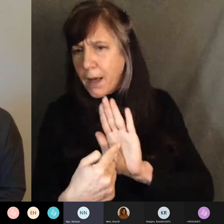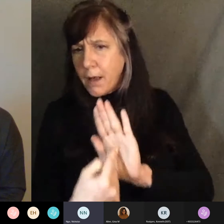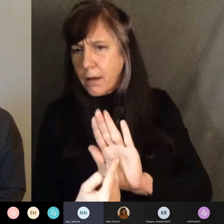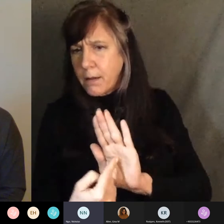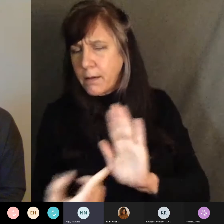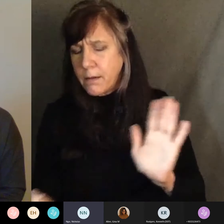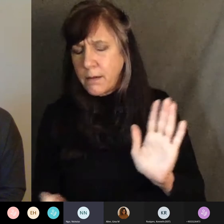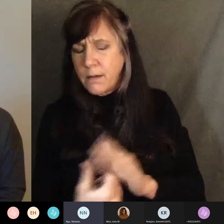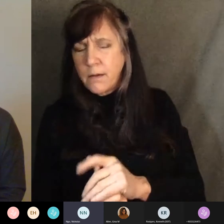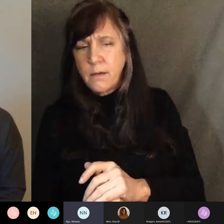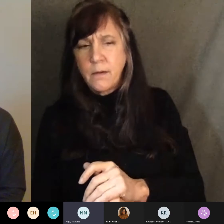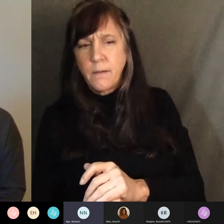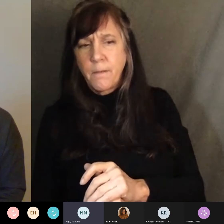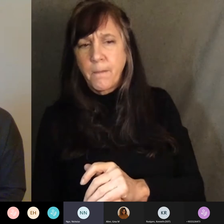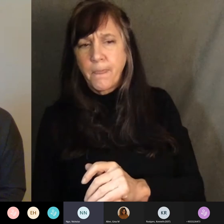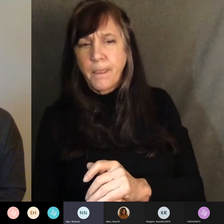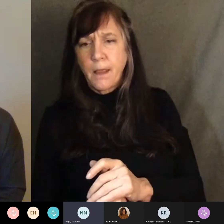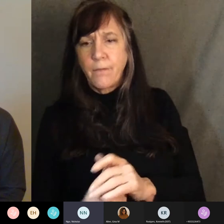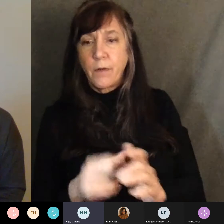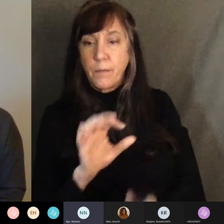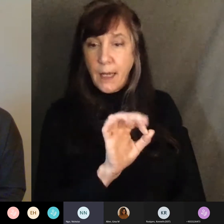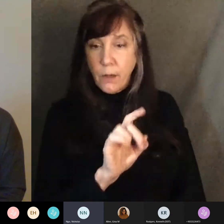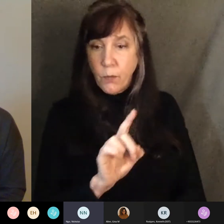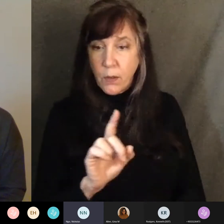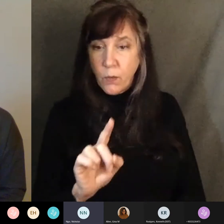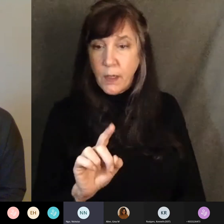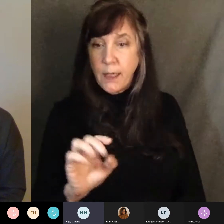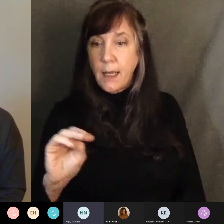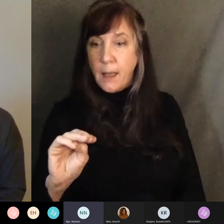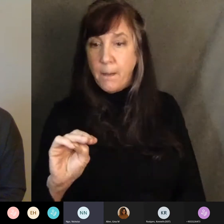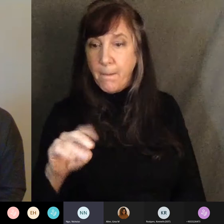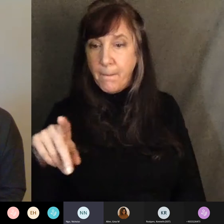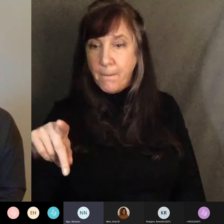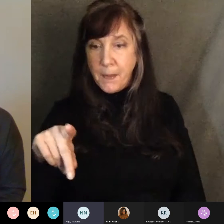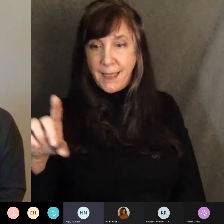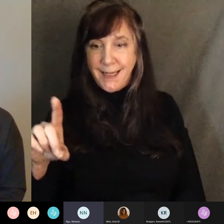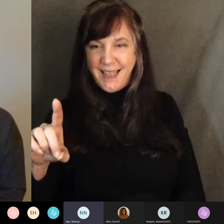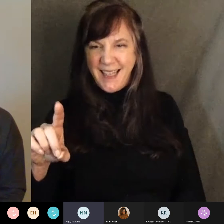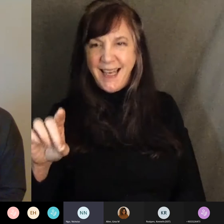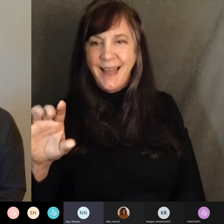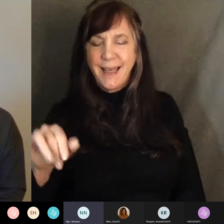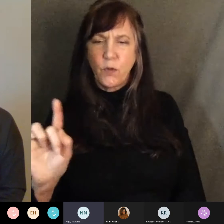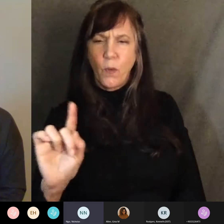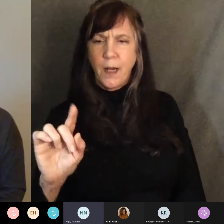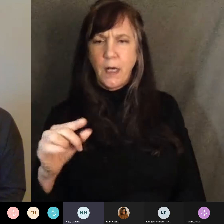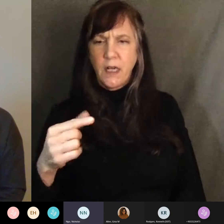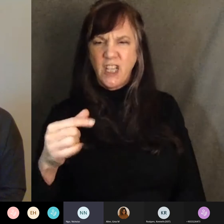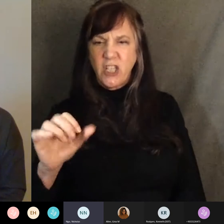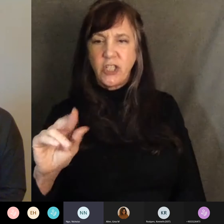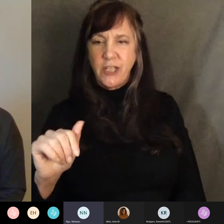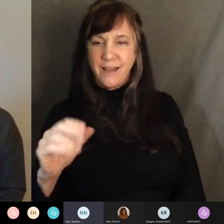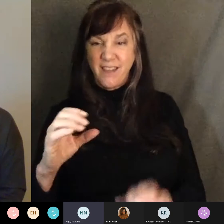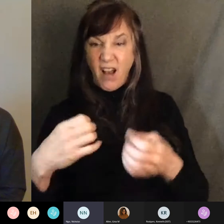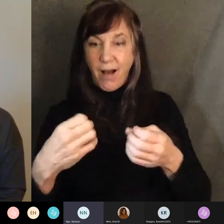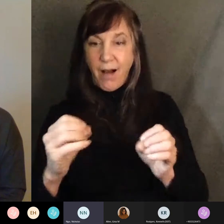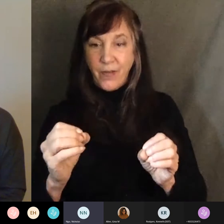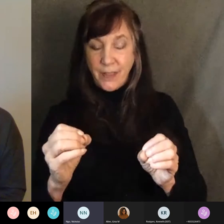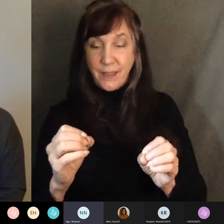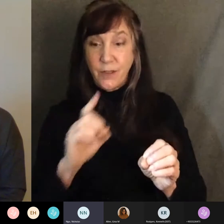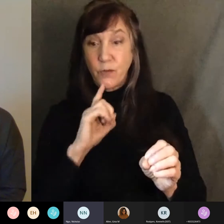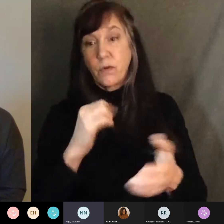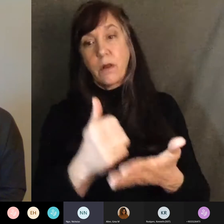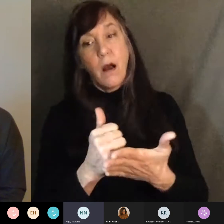from 911 and MPD, and that's where Gina's office is very instrumental and helpful in doing a lot